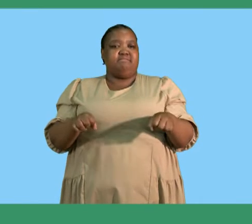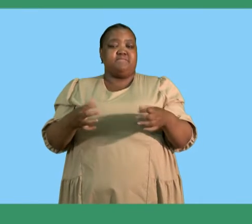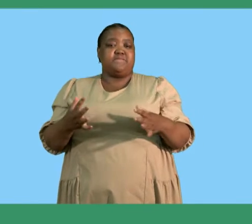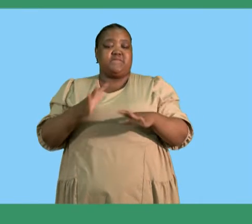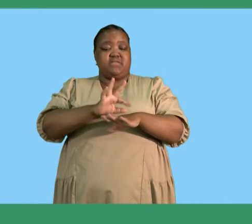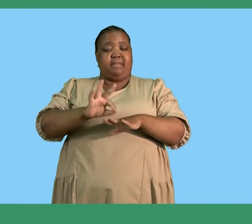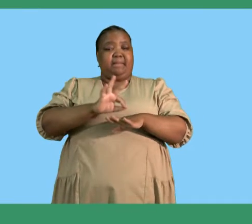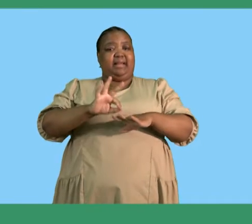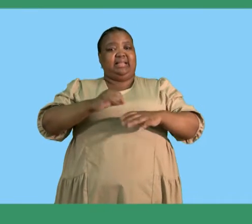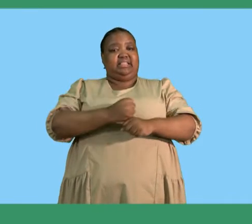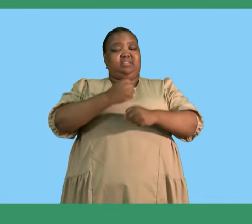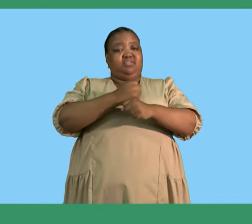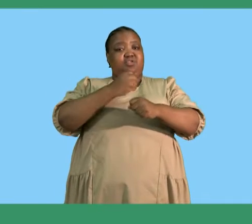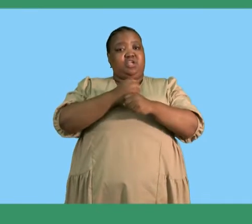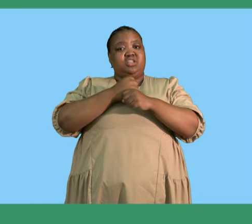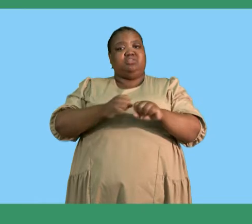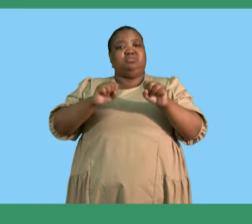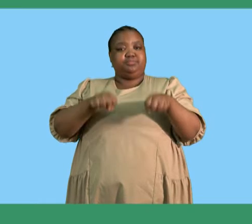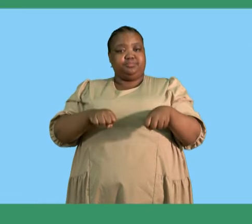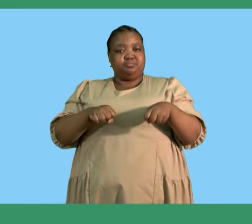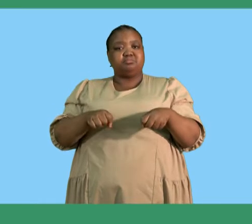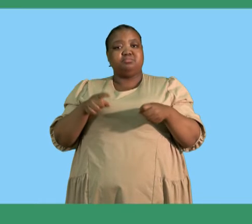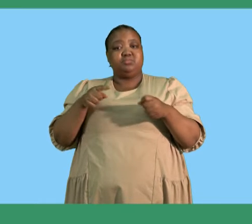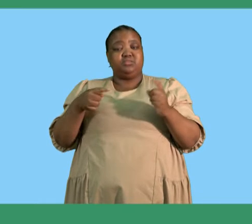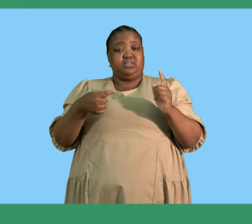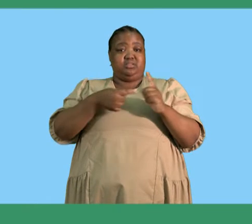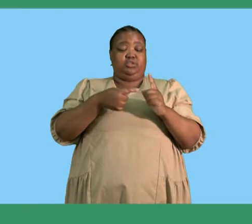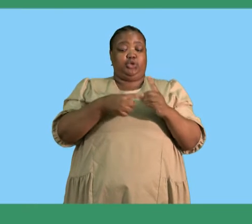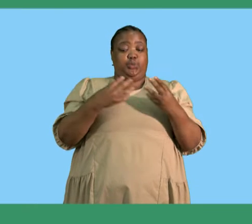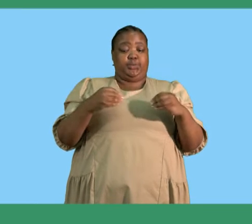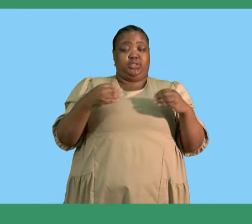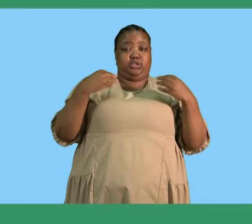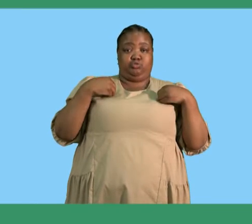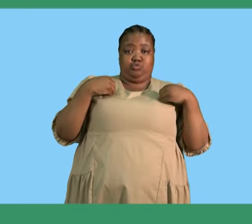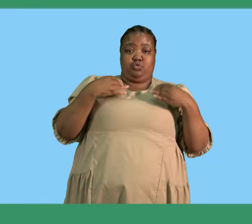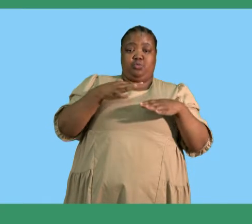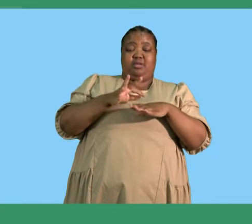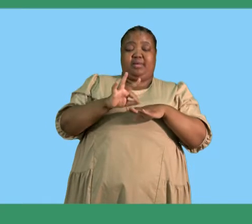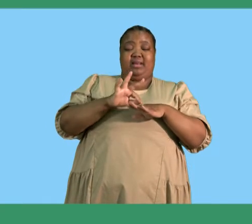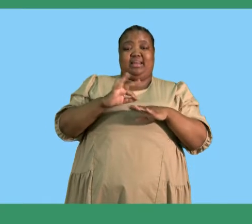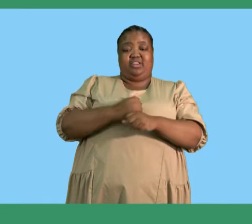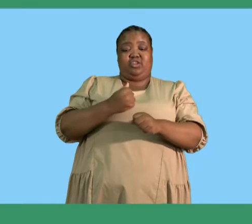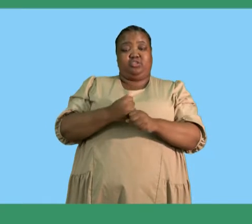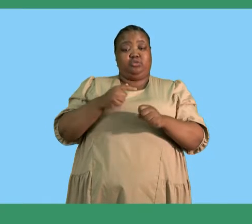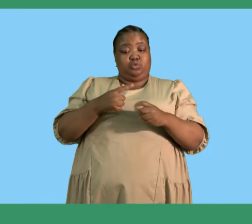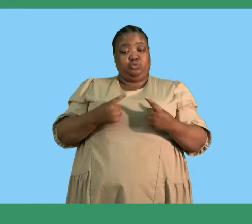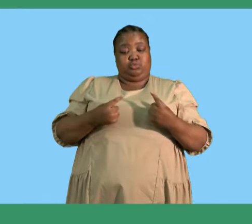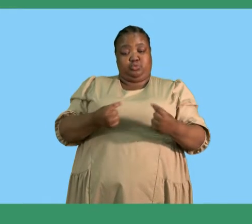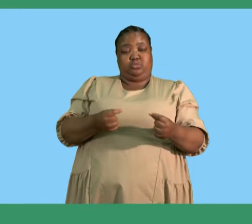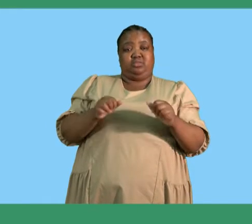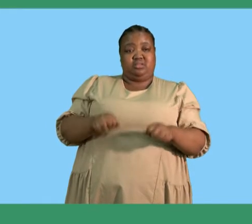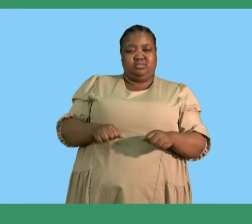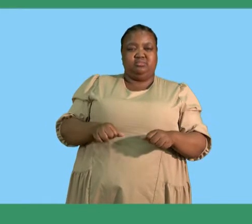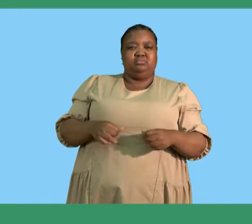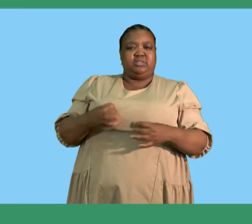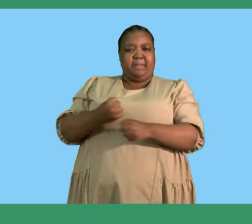which is simply a plan of actions to be carried out by you as the entrepreneur. You must also think about